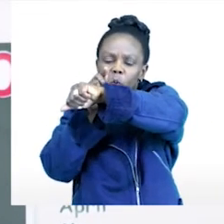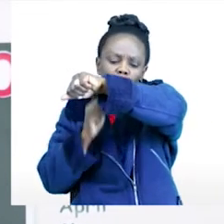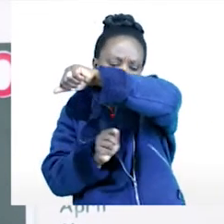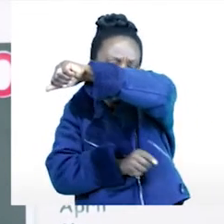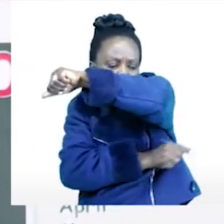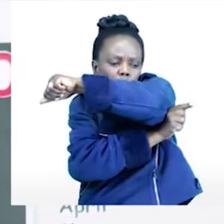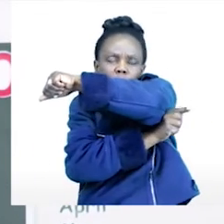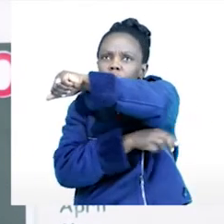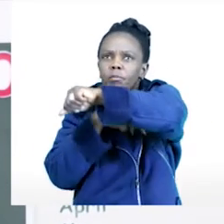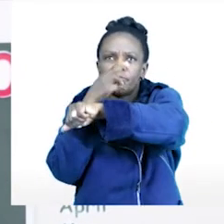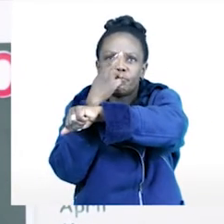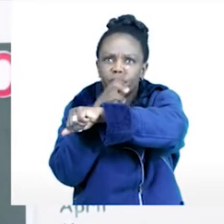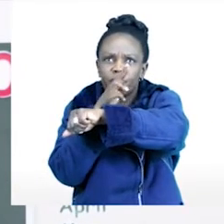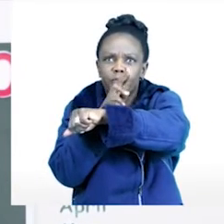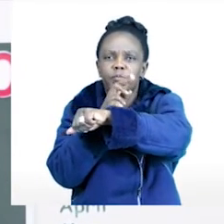of the legs.